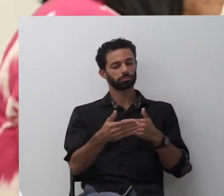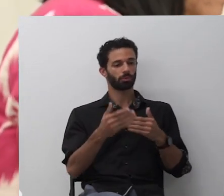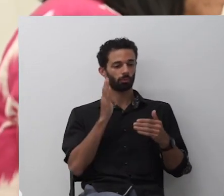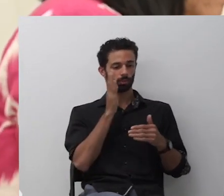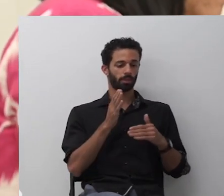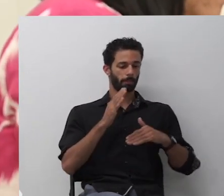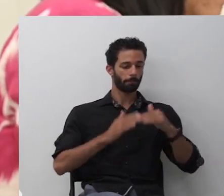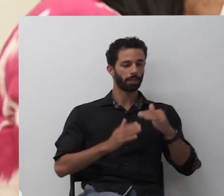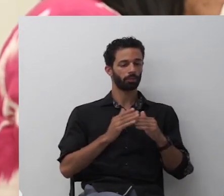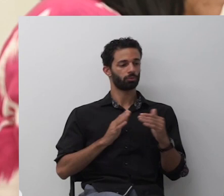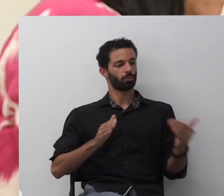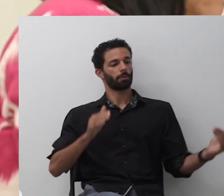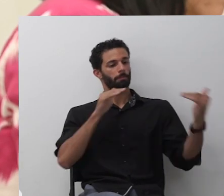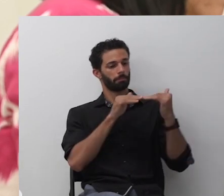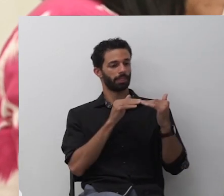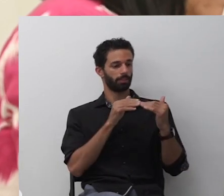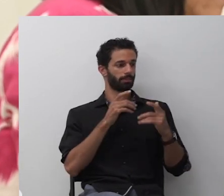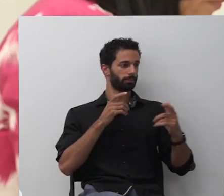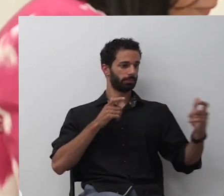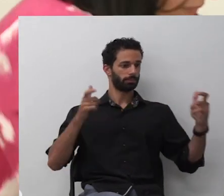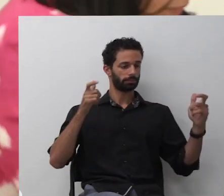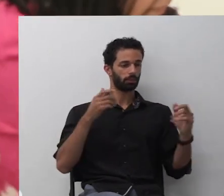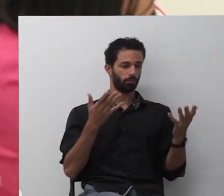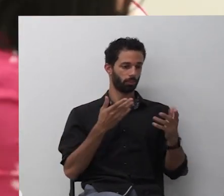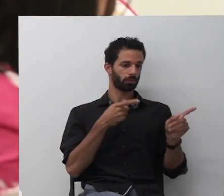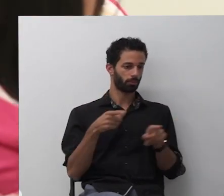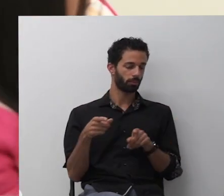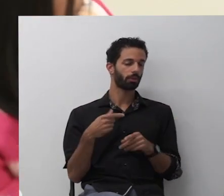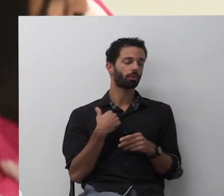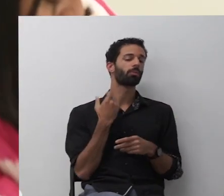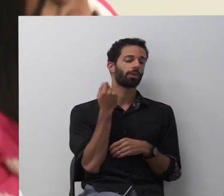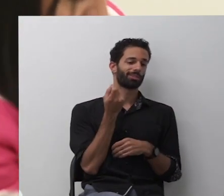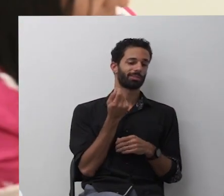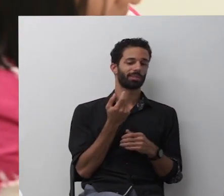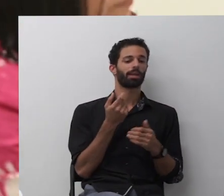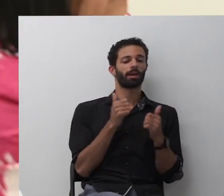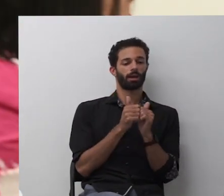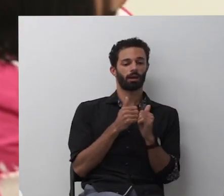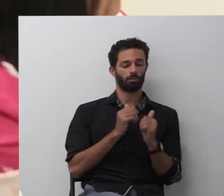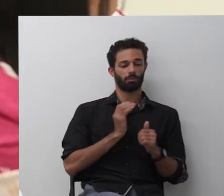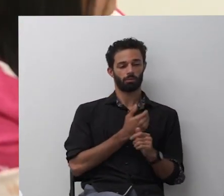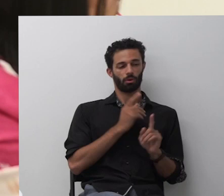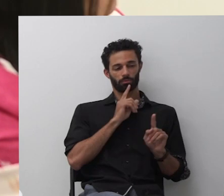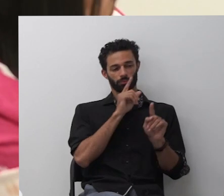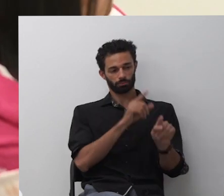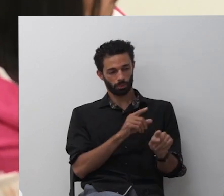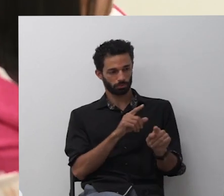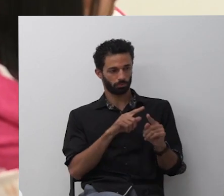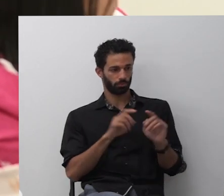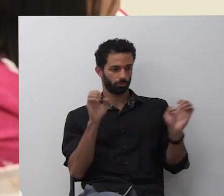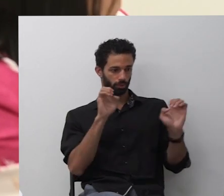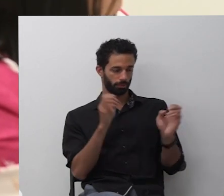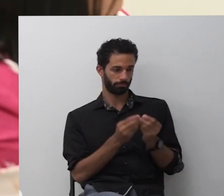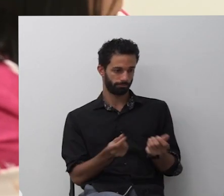the scale of what is happening, we understand how we can respond to the crisis. And so I think in